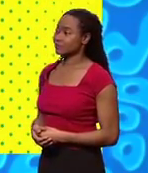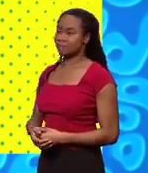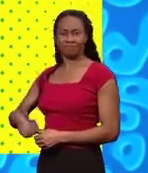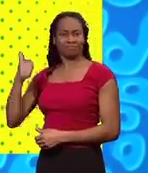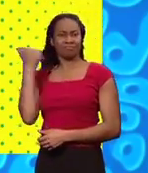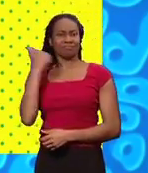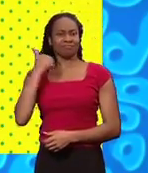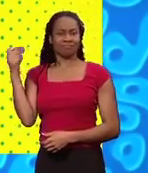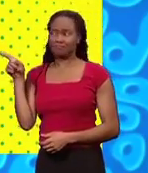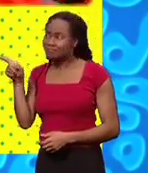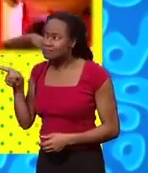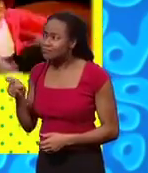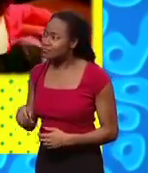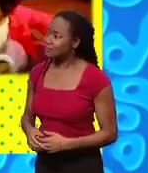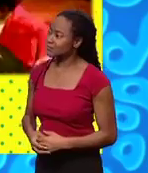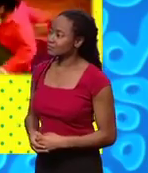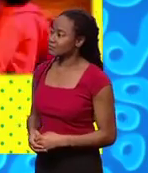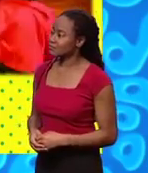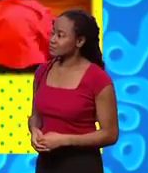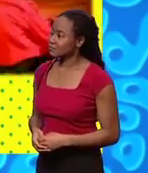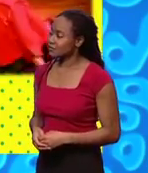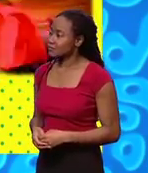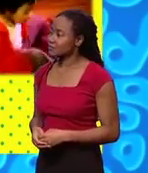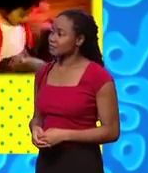That's a great one.